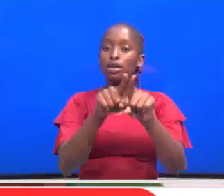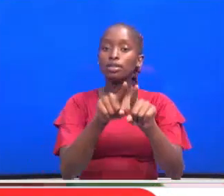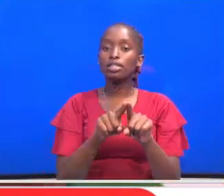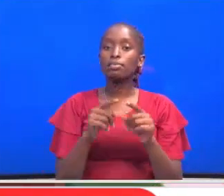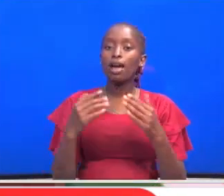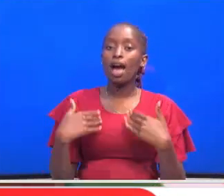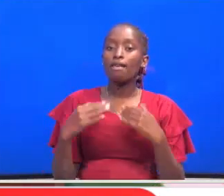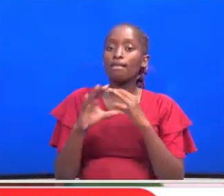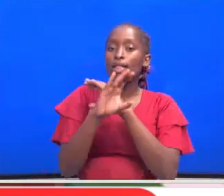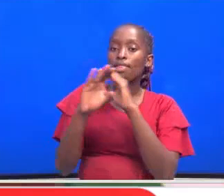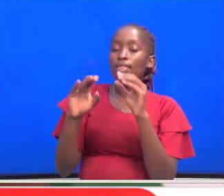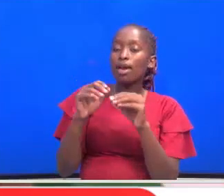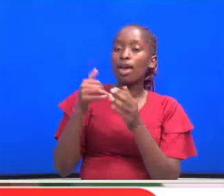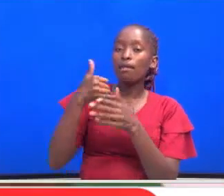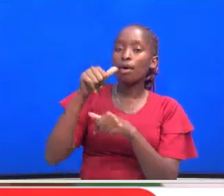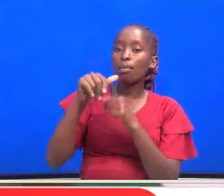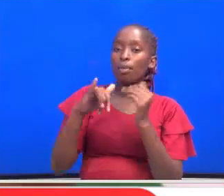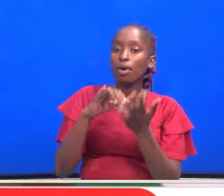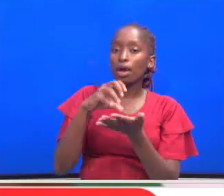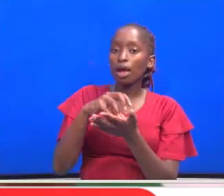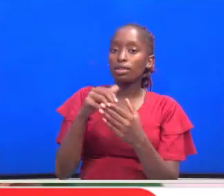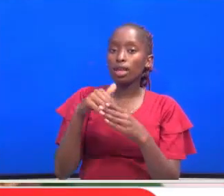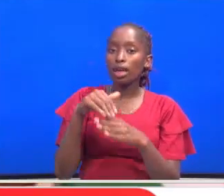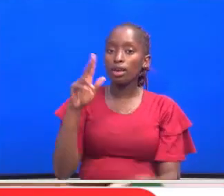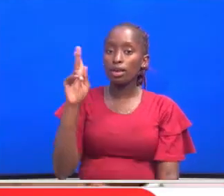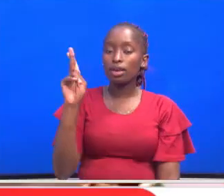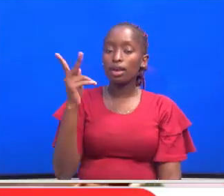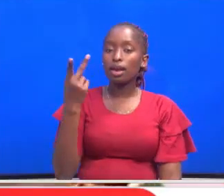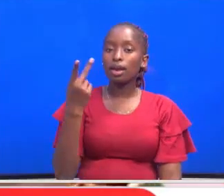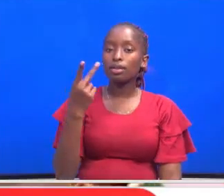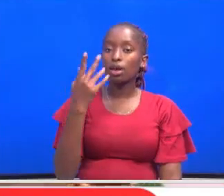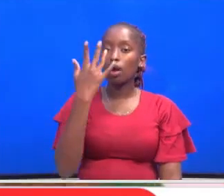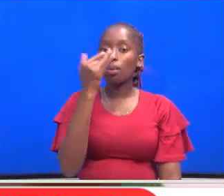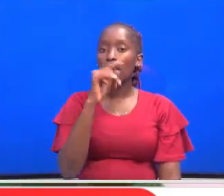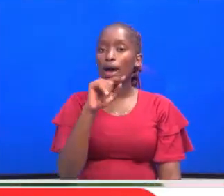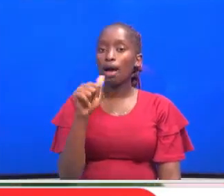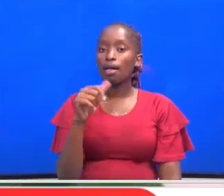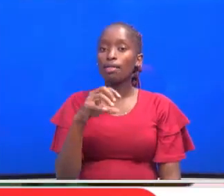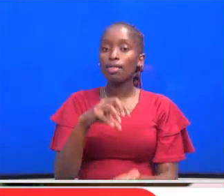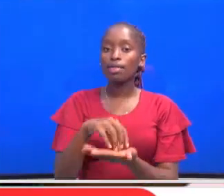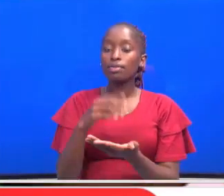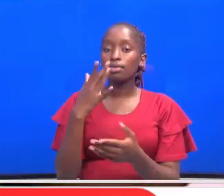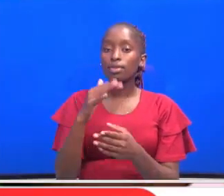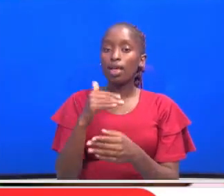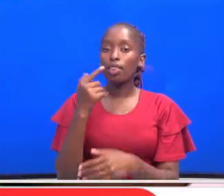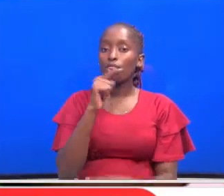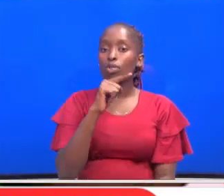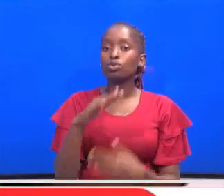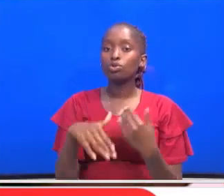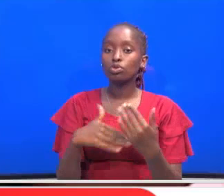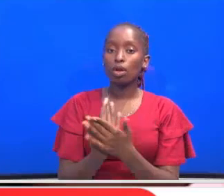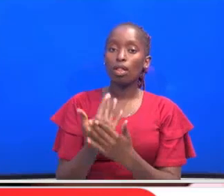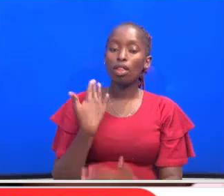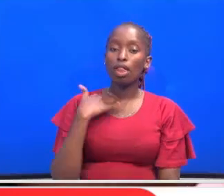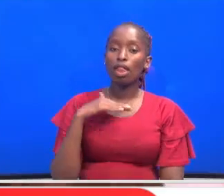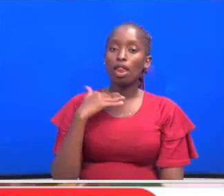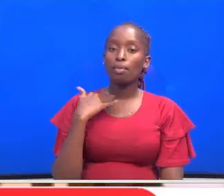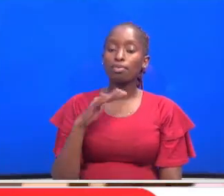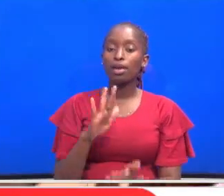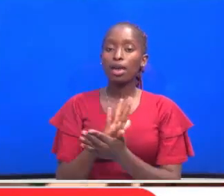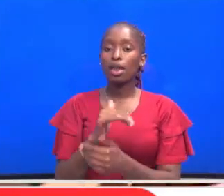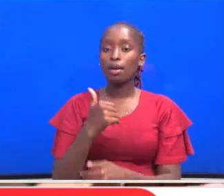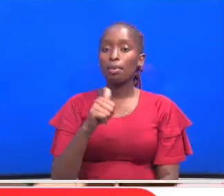nothing to do with the cases in Kenya, because the cases in Kenya were criminal. The cases in the arbitration